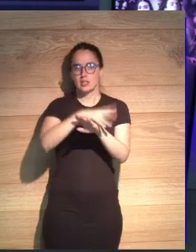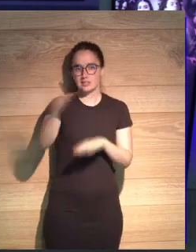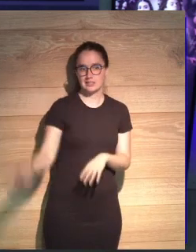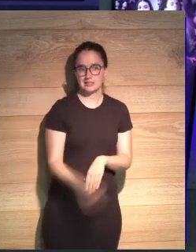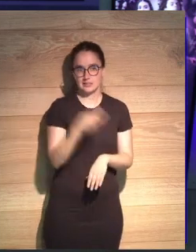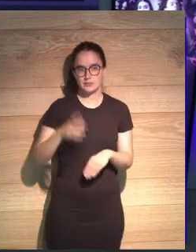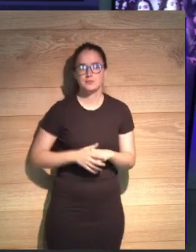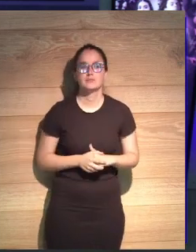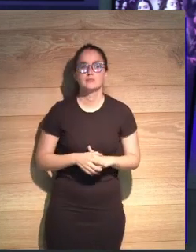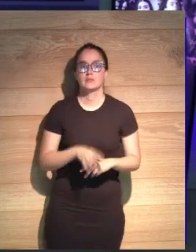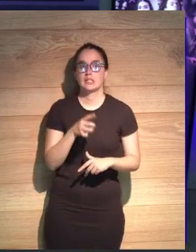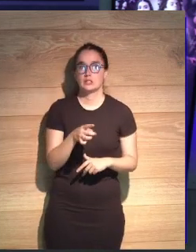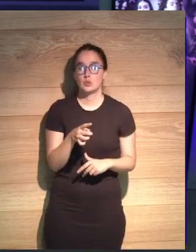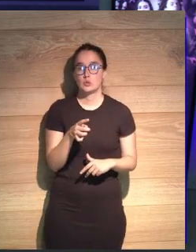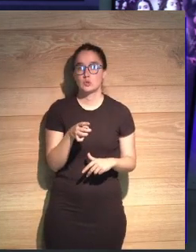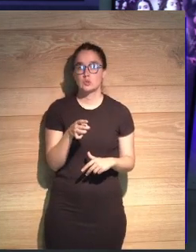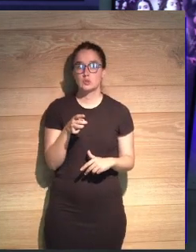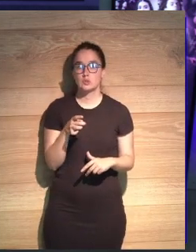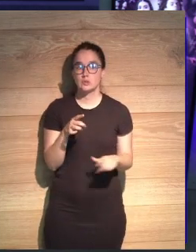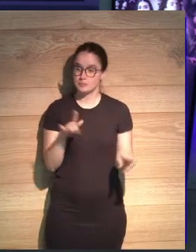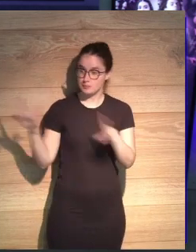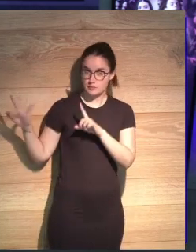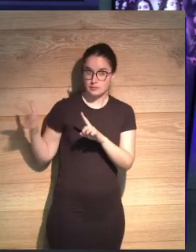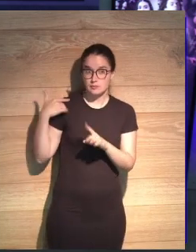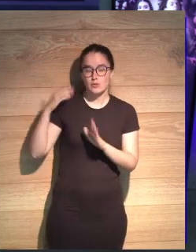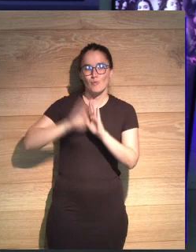manages therapies, analyzes data, etc., etc.